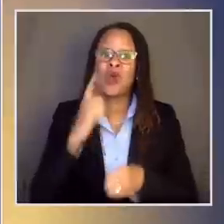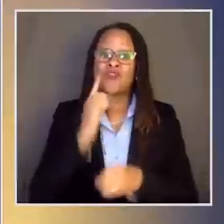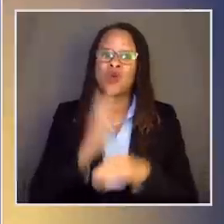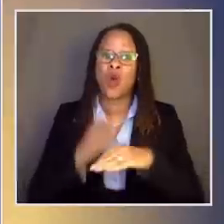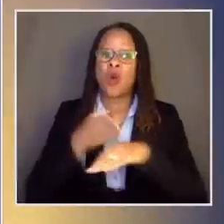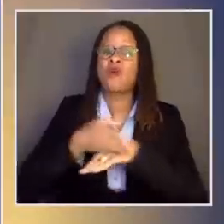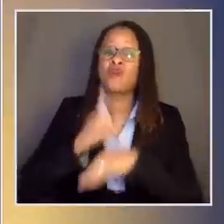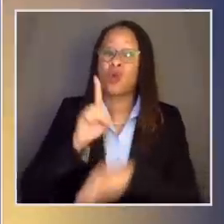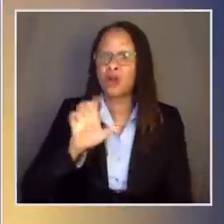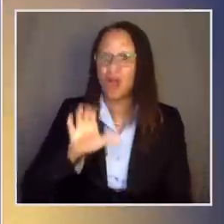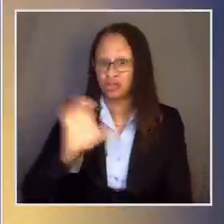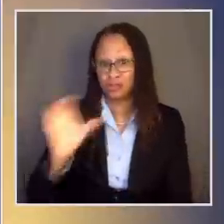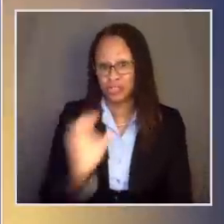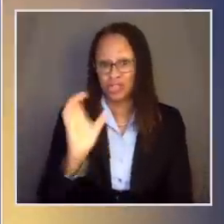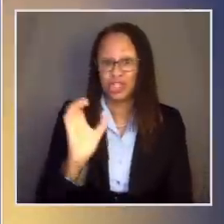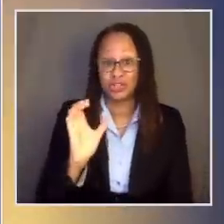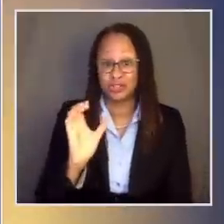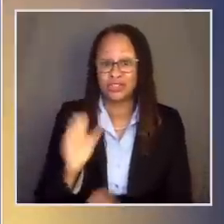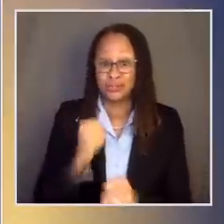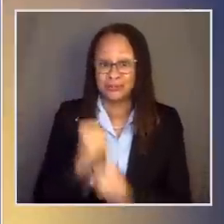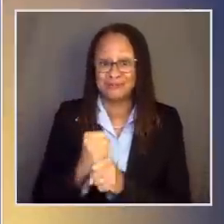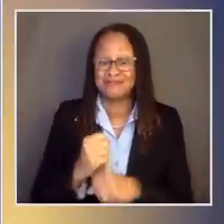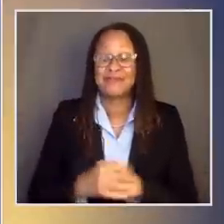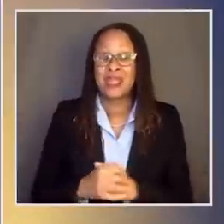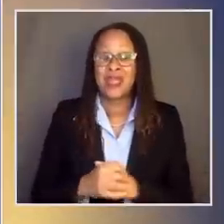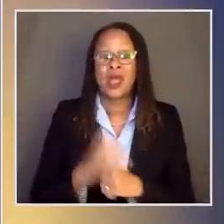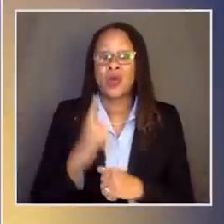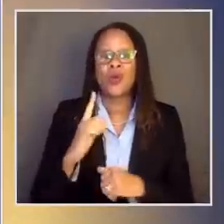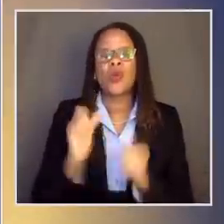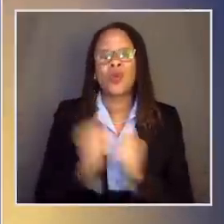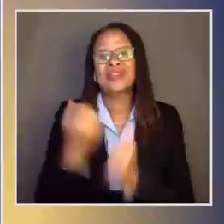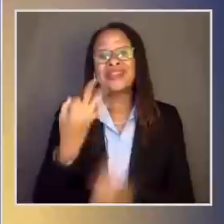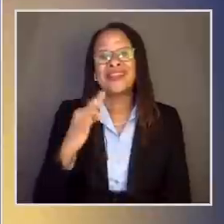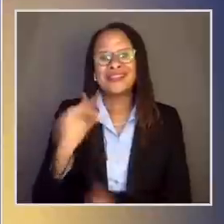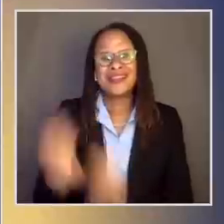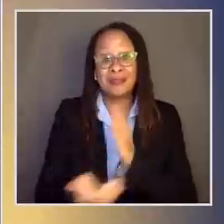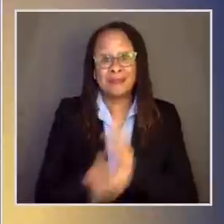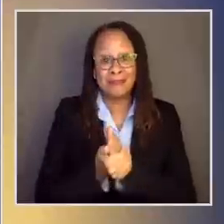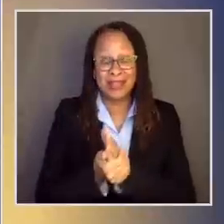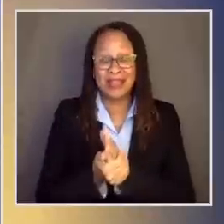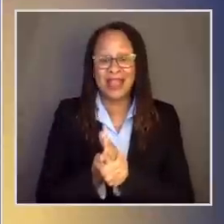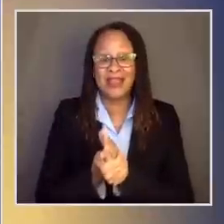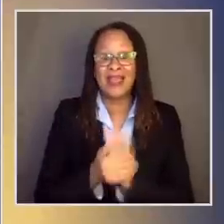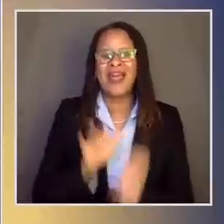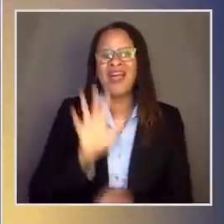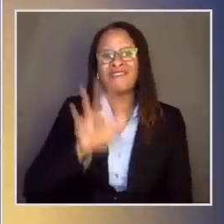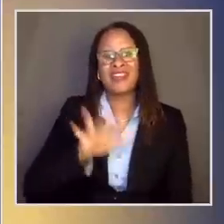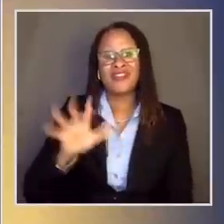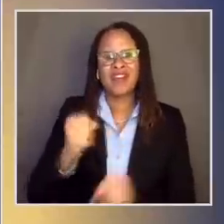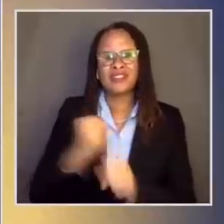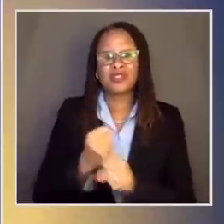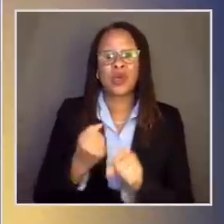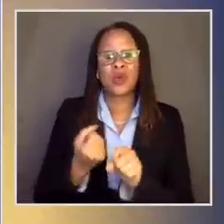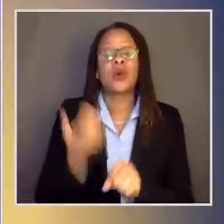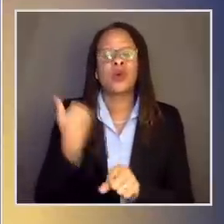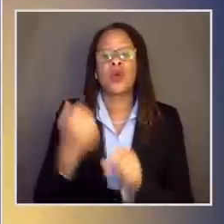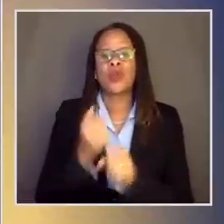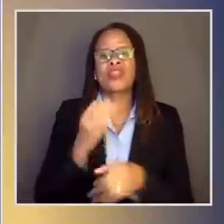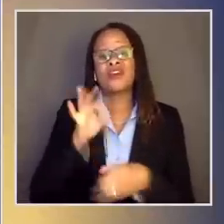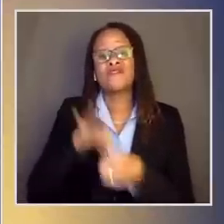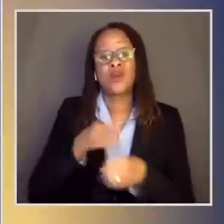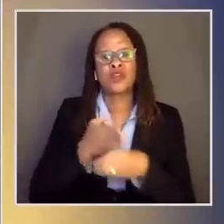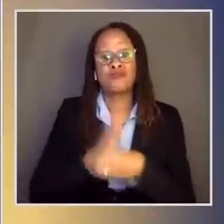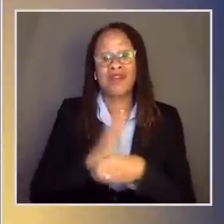century, 100 years ago with the 19th Amendment, 55 years ago with the Voting Rights Act, and now